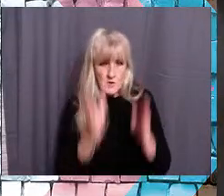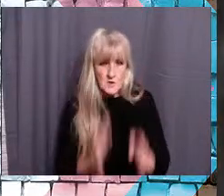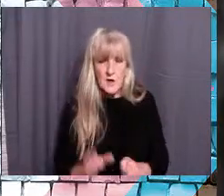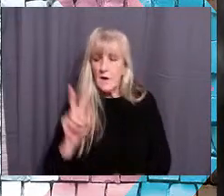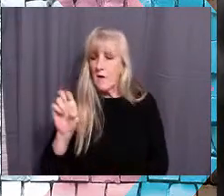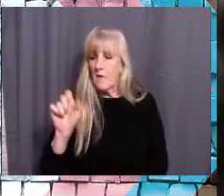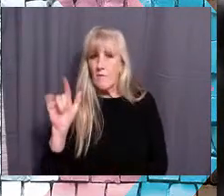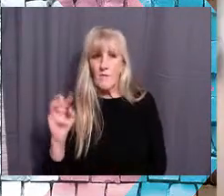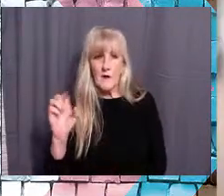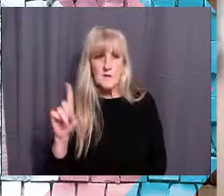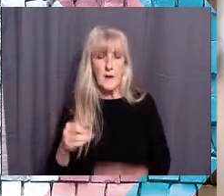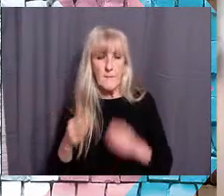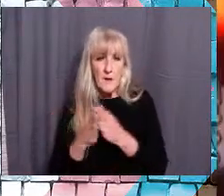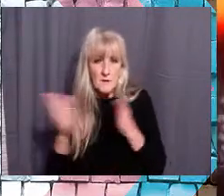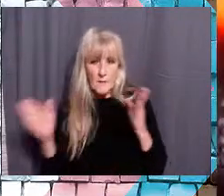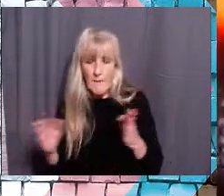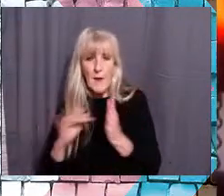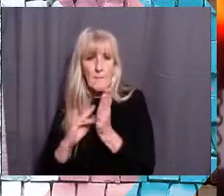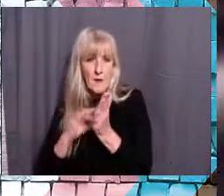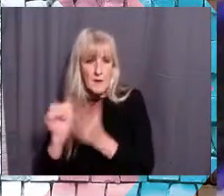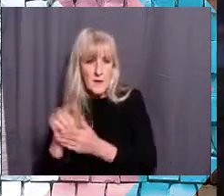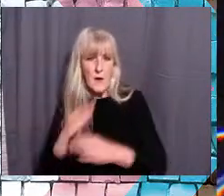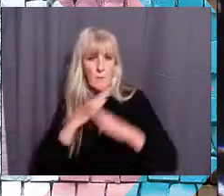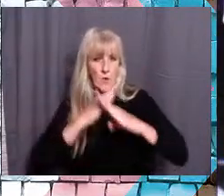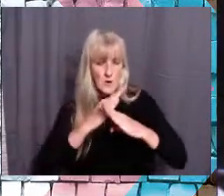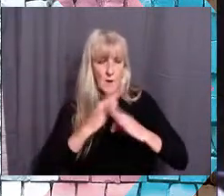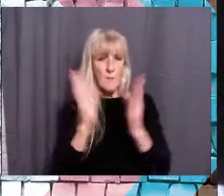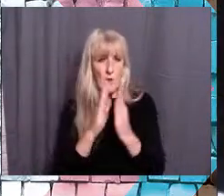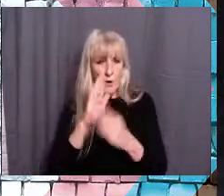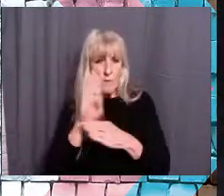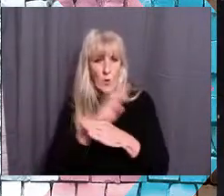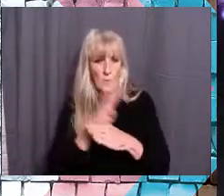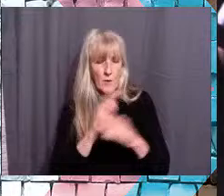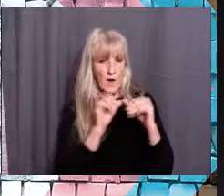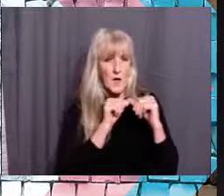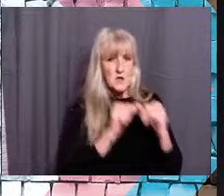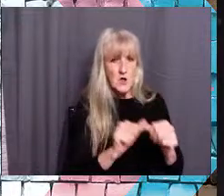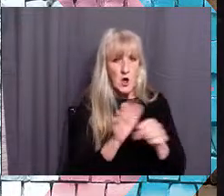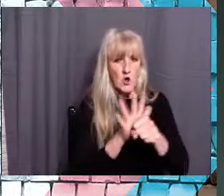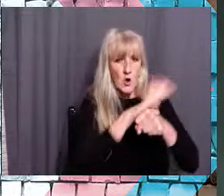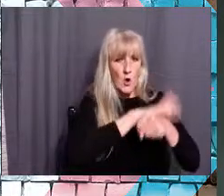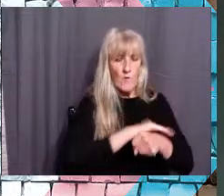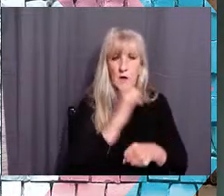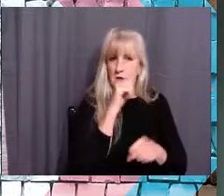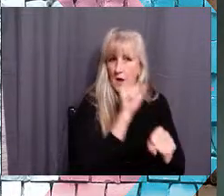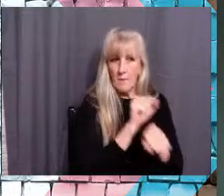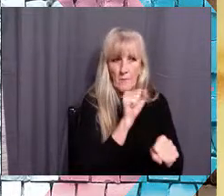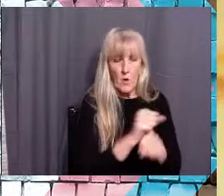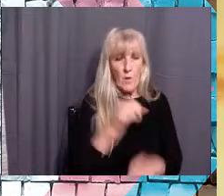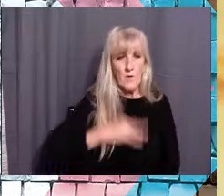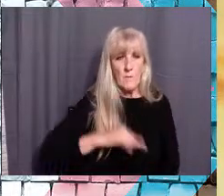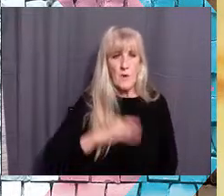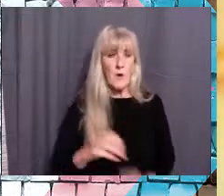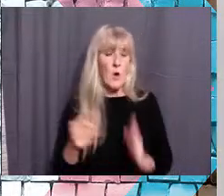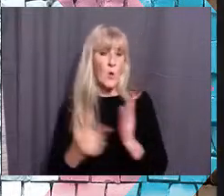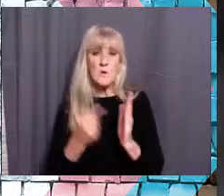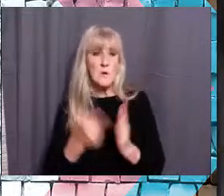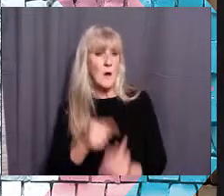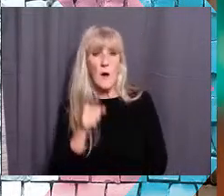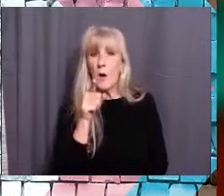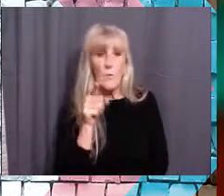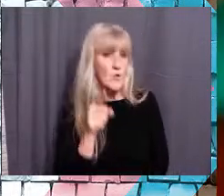expanding Medicaid, protecting small businesses, and extending COVID unemployment benefits. Sometimes you don't choose